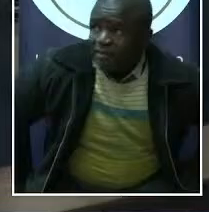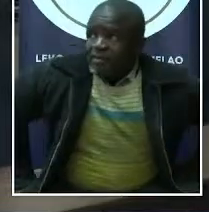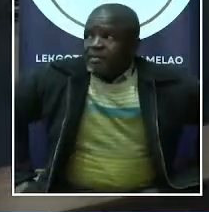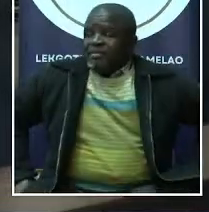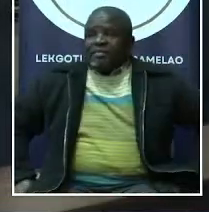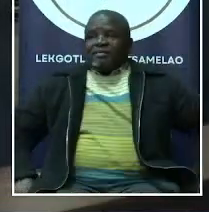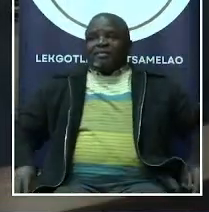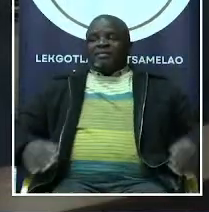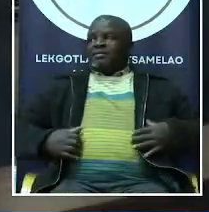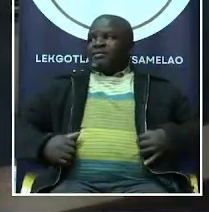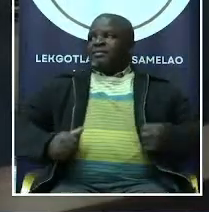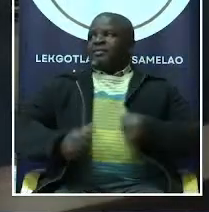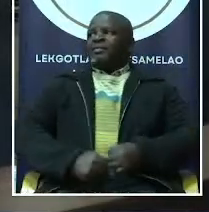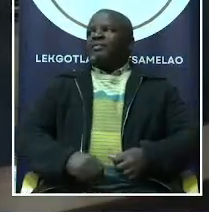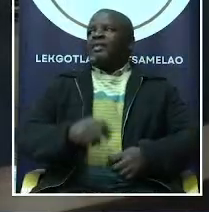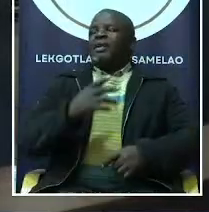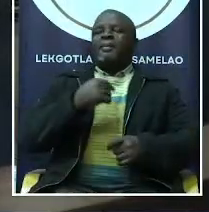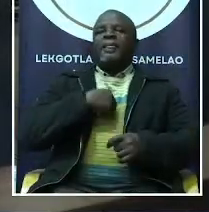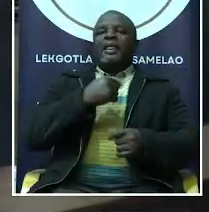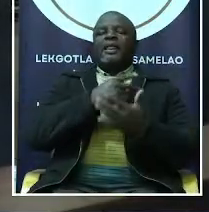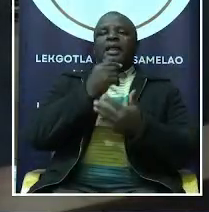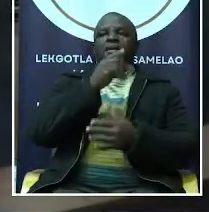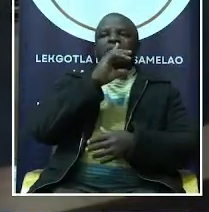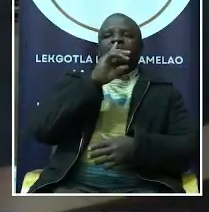Kiamo Betwe Thabedi.